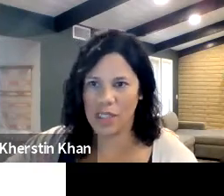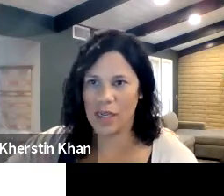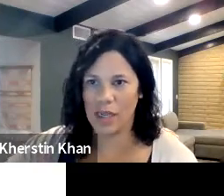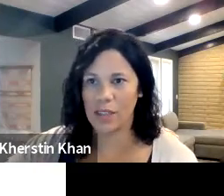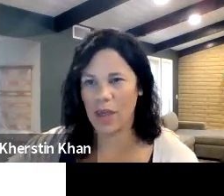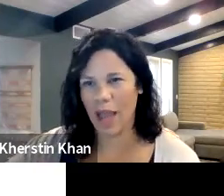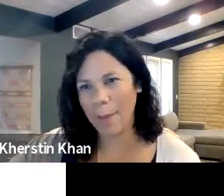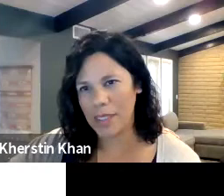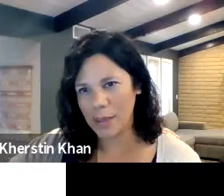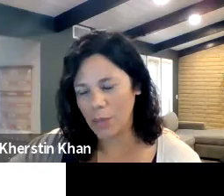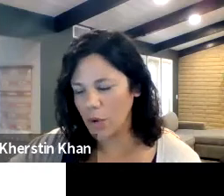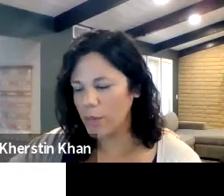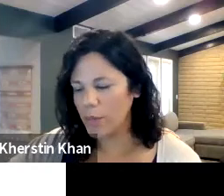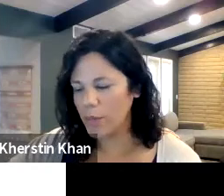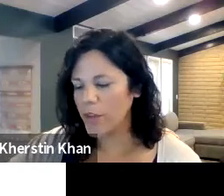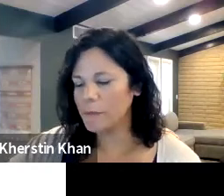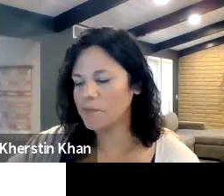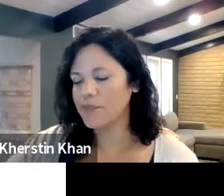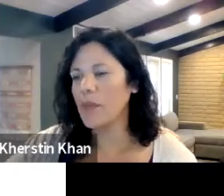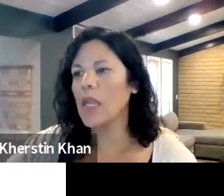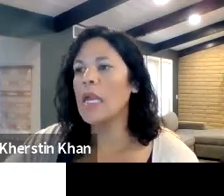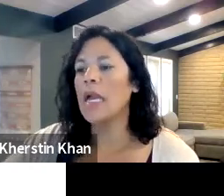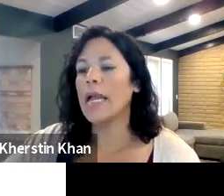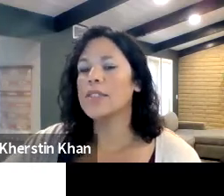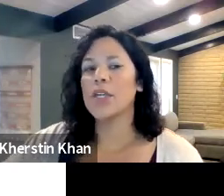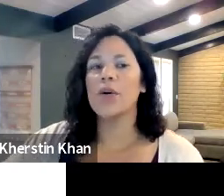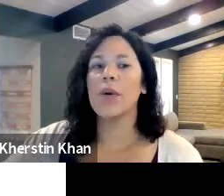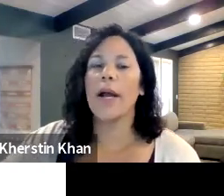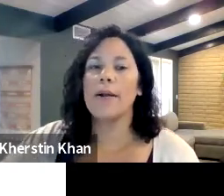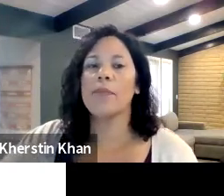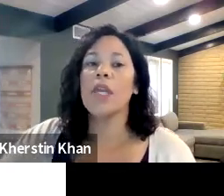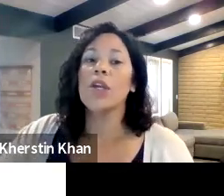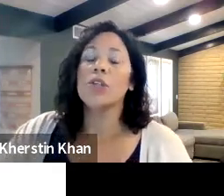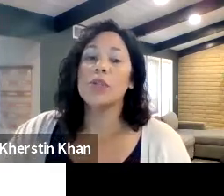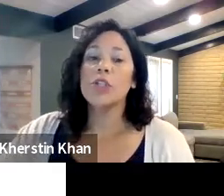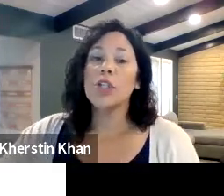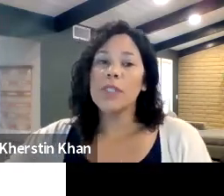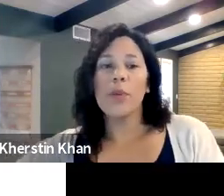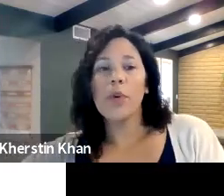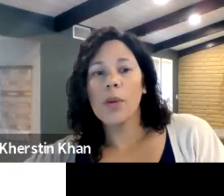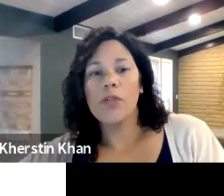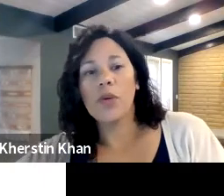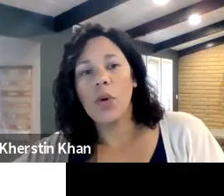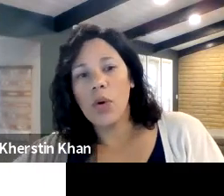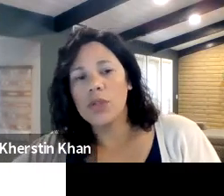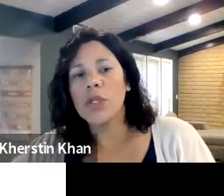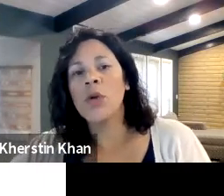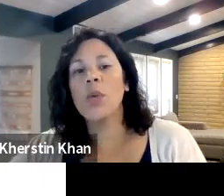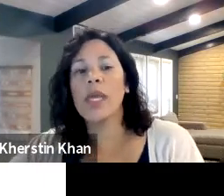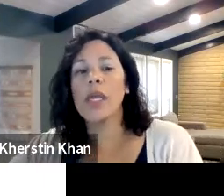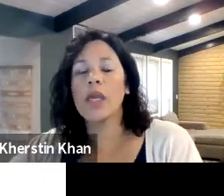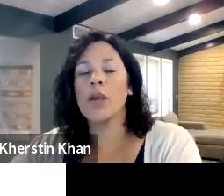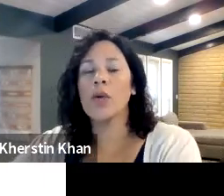that understanding. So that happens in program review. And so, so in terms of our program review